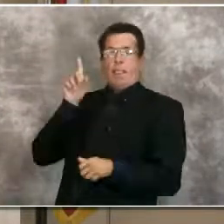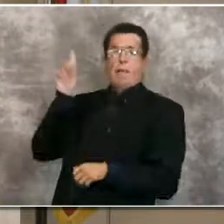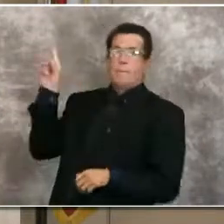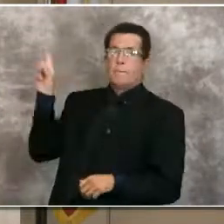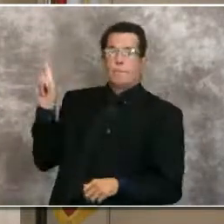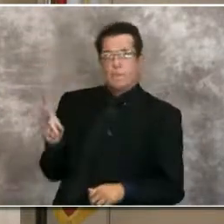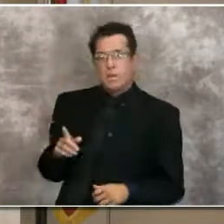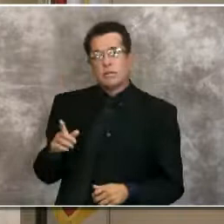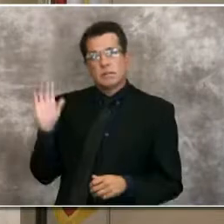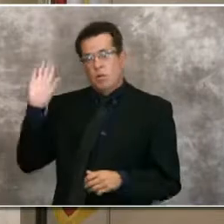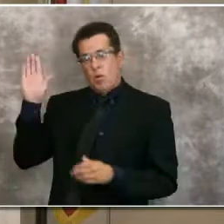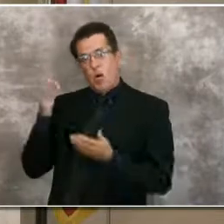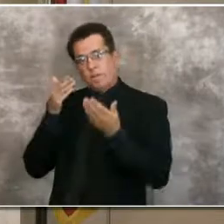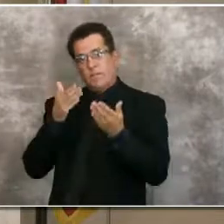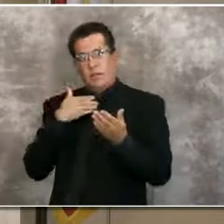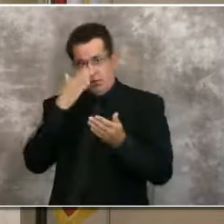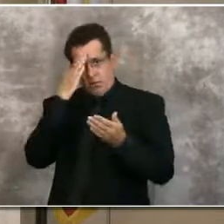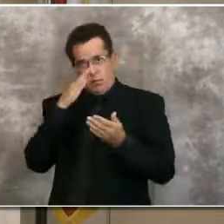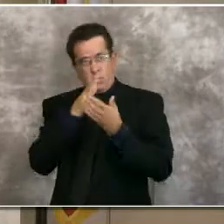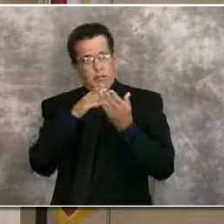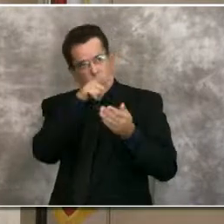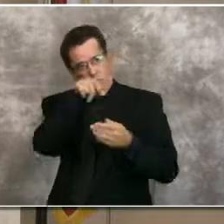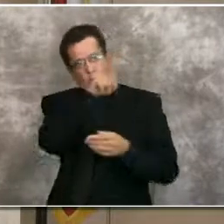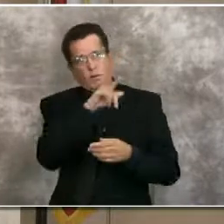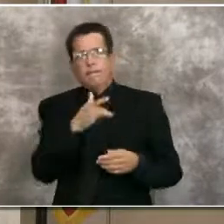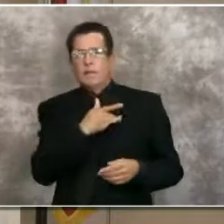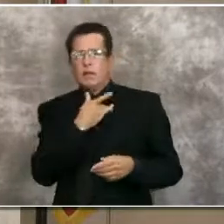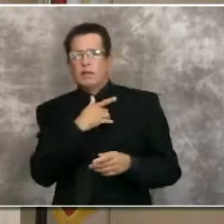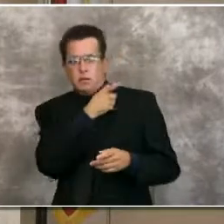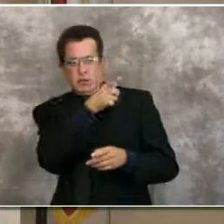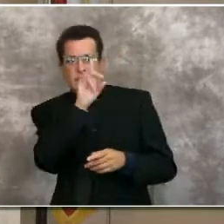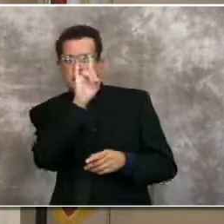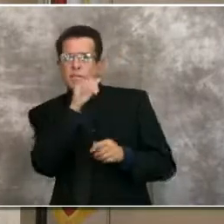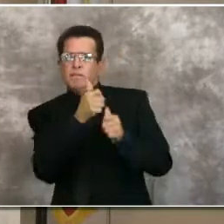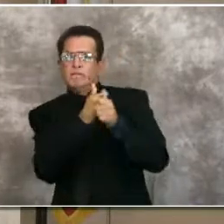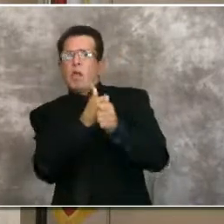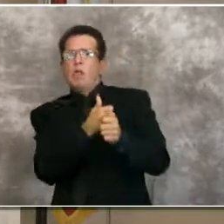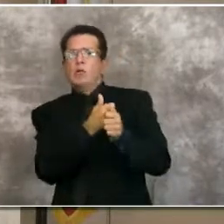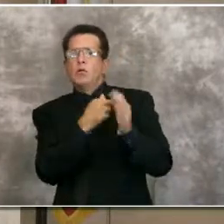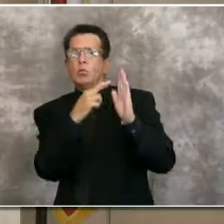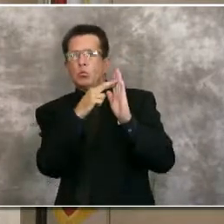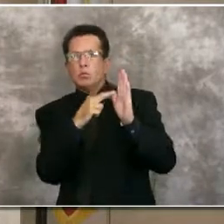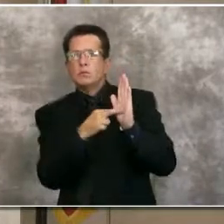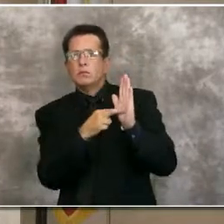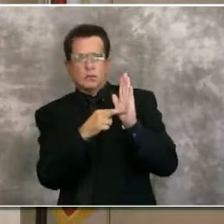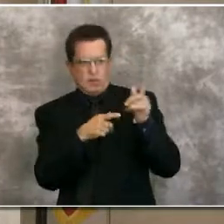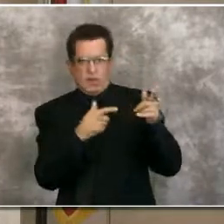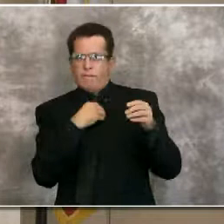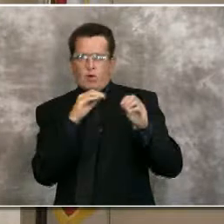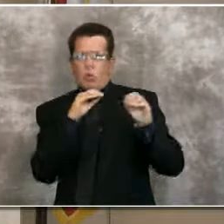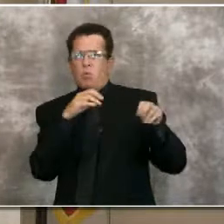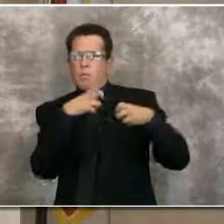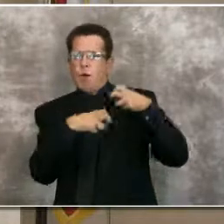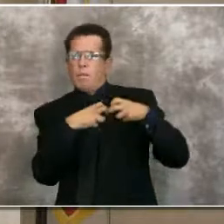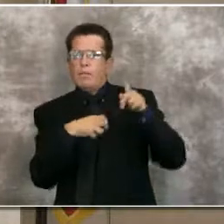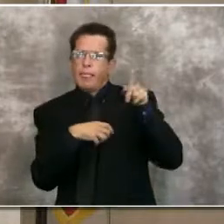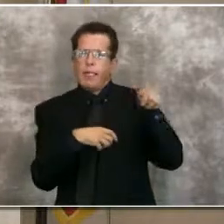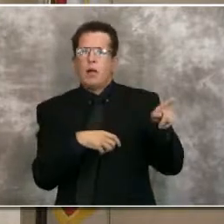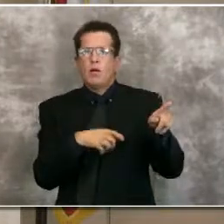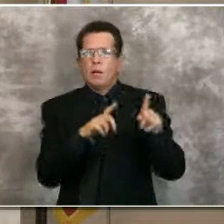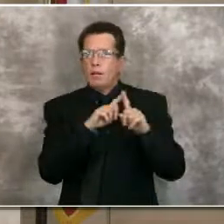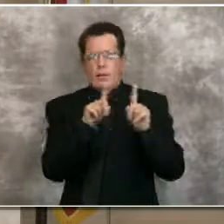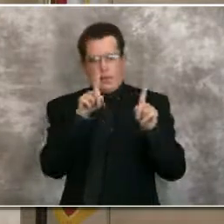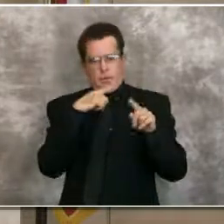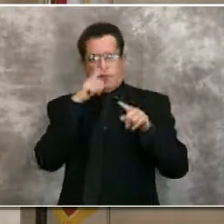while individuals might feel that they are following the guidance and have no issues, it is about